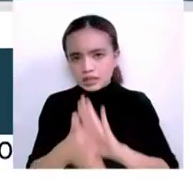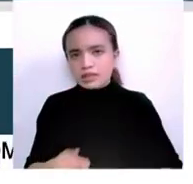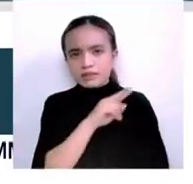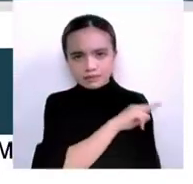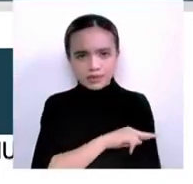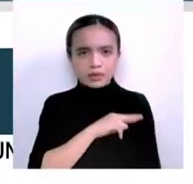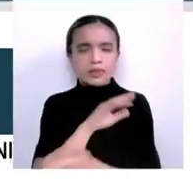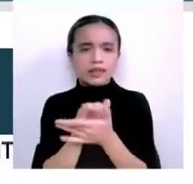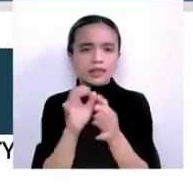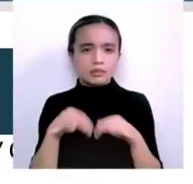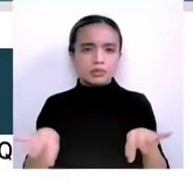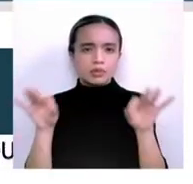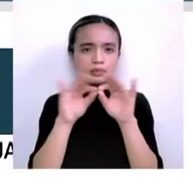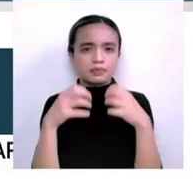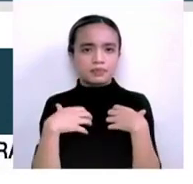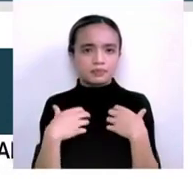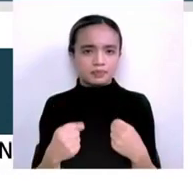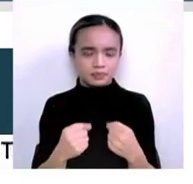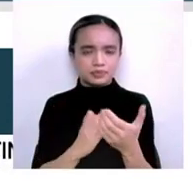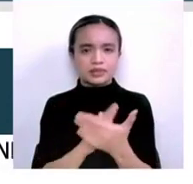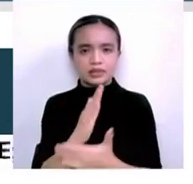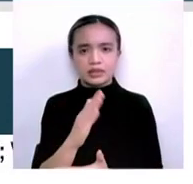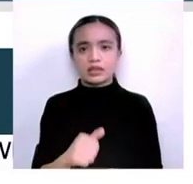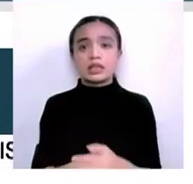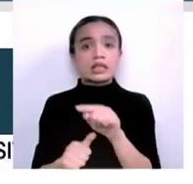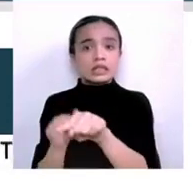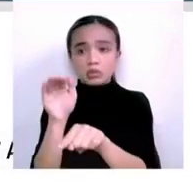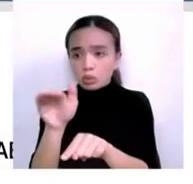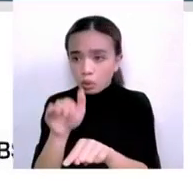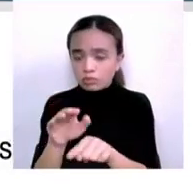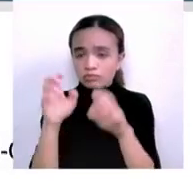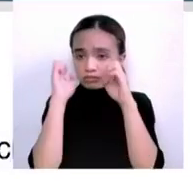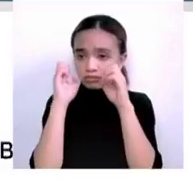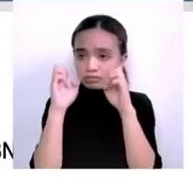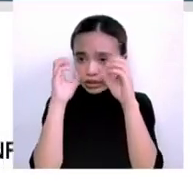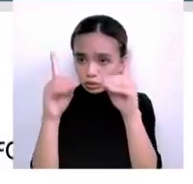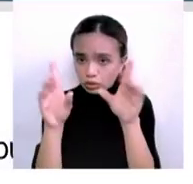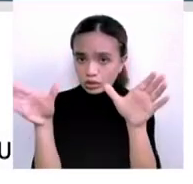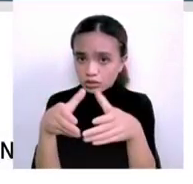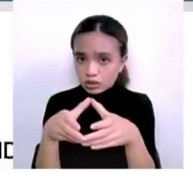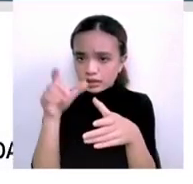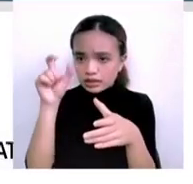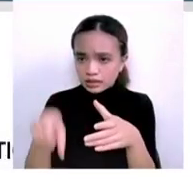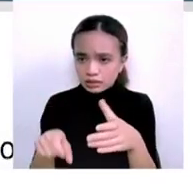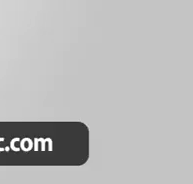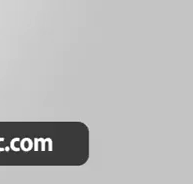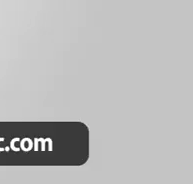Abadilla also called on the education sector to oppose that proposal.